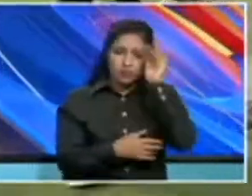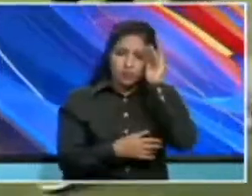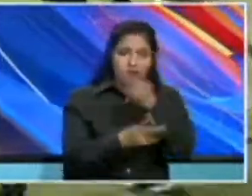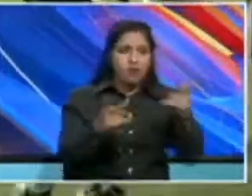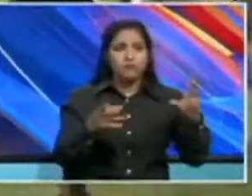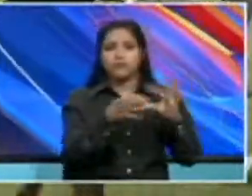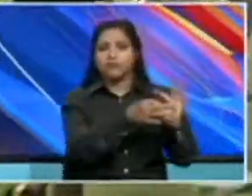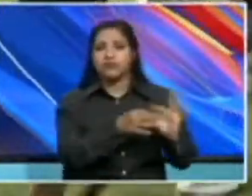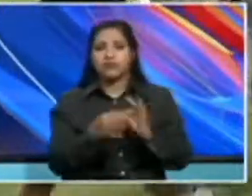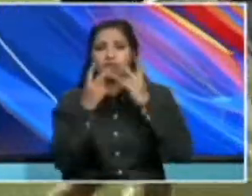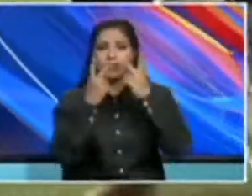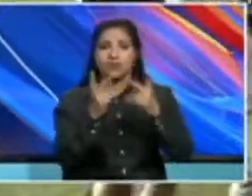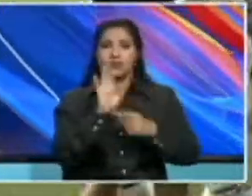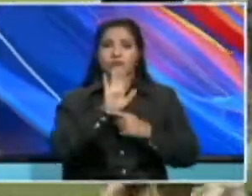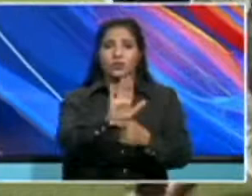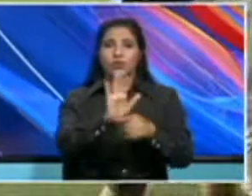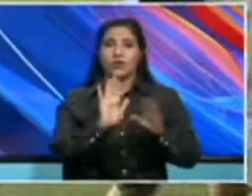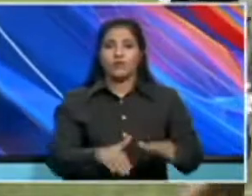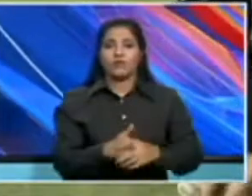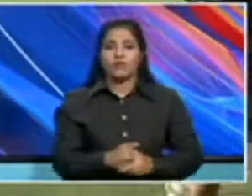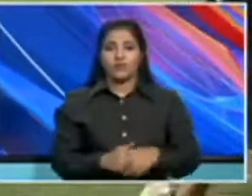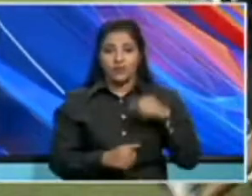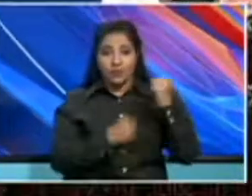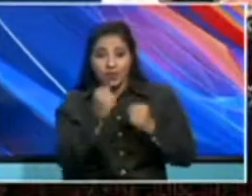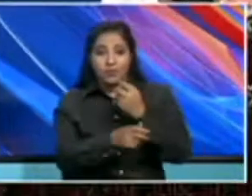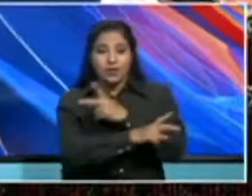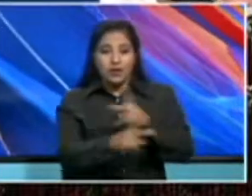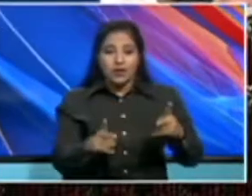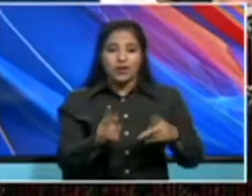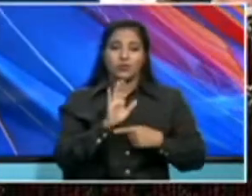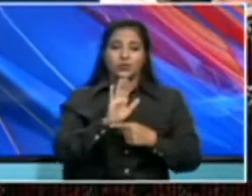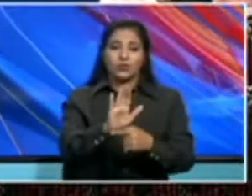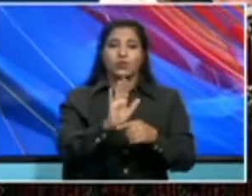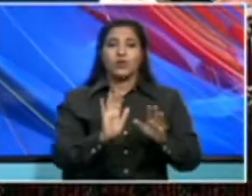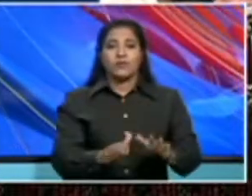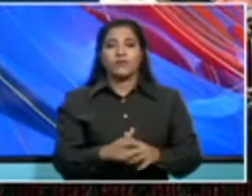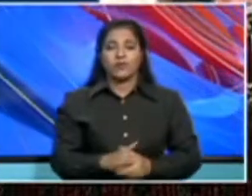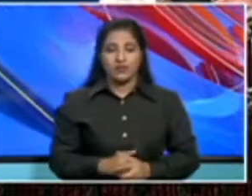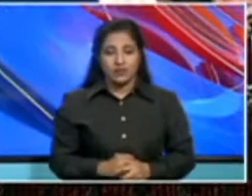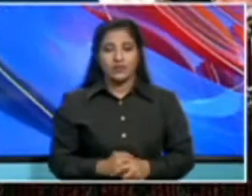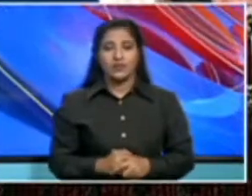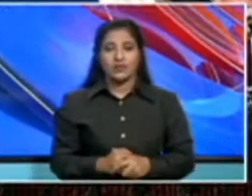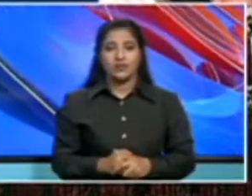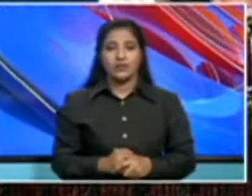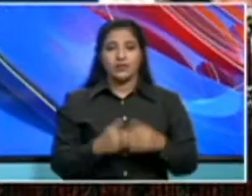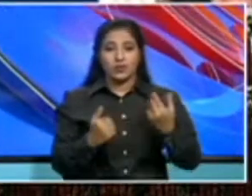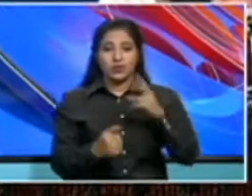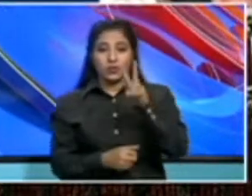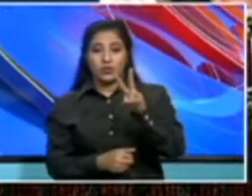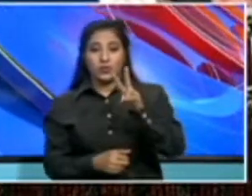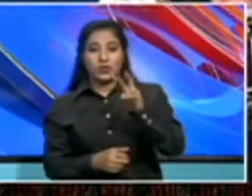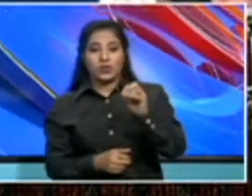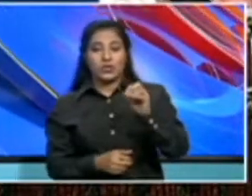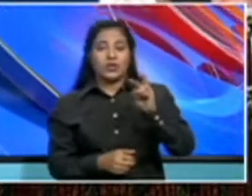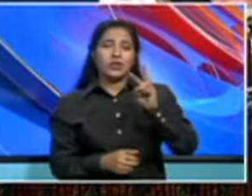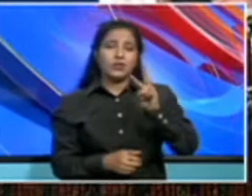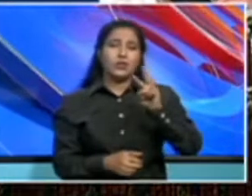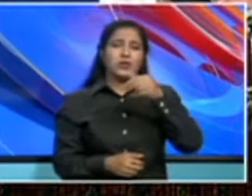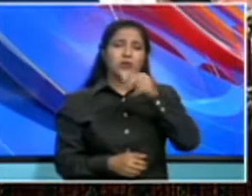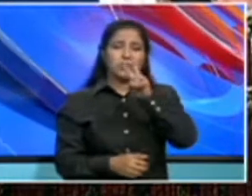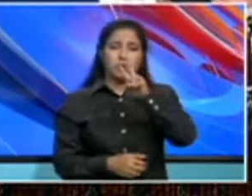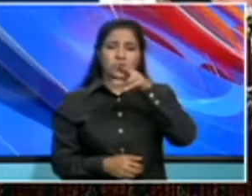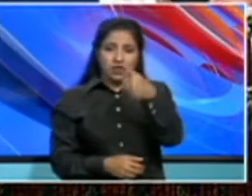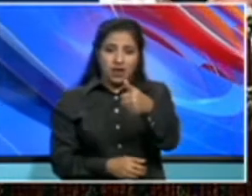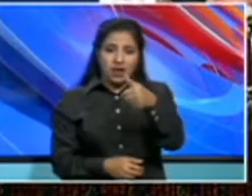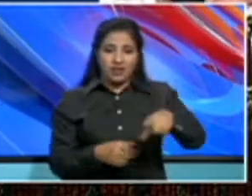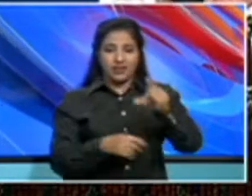too. The 36th National Games have just been declared open from the 29th of September to the 12th of October across